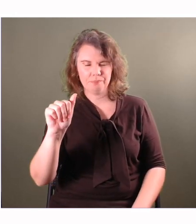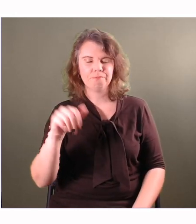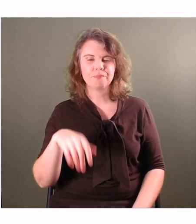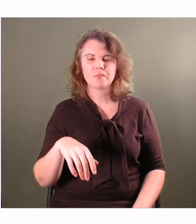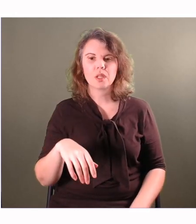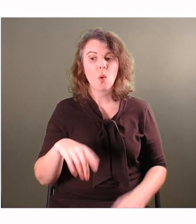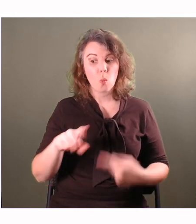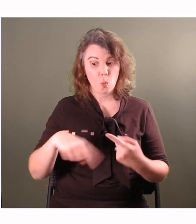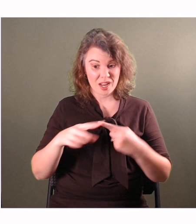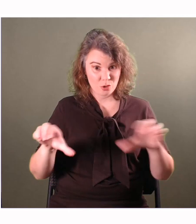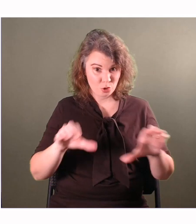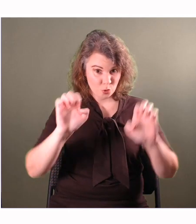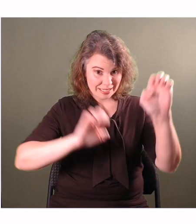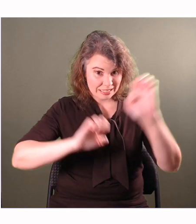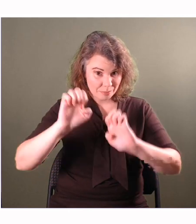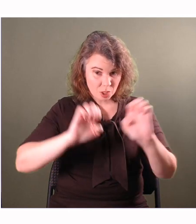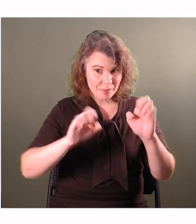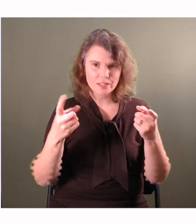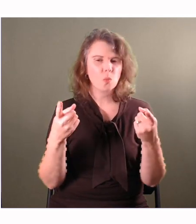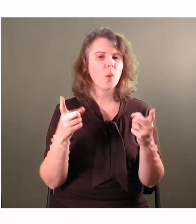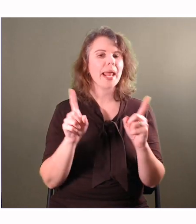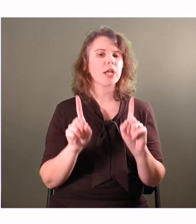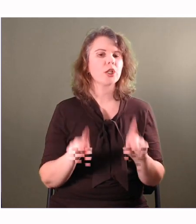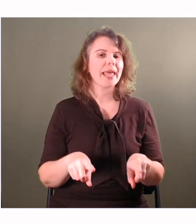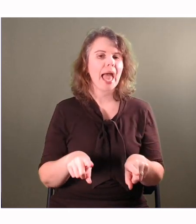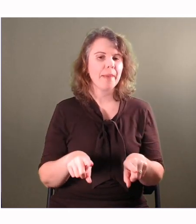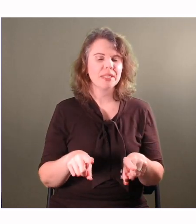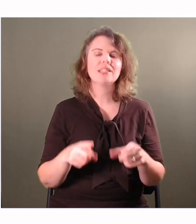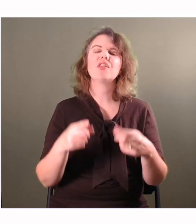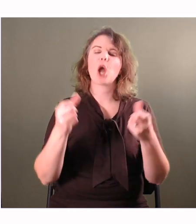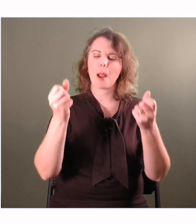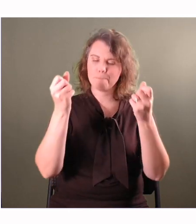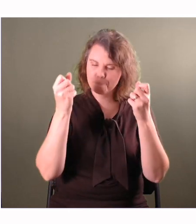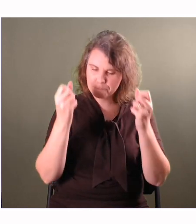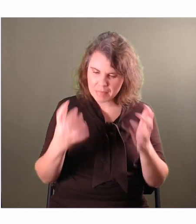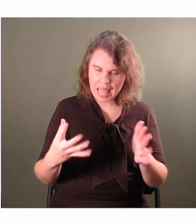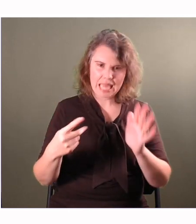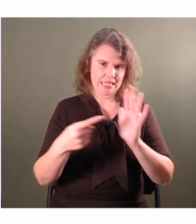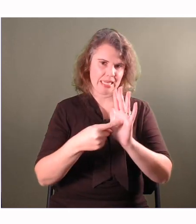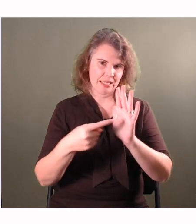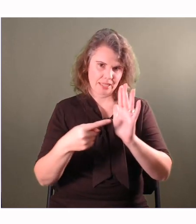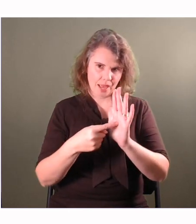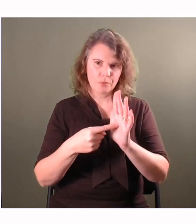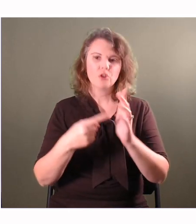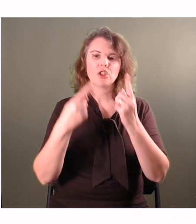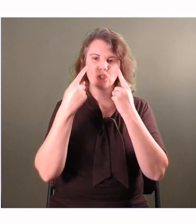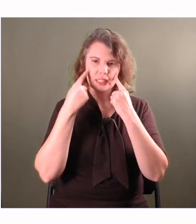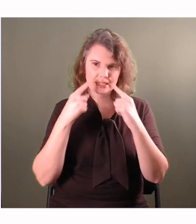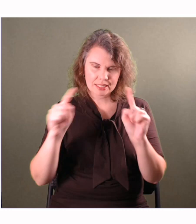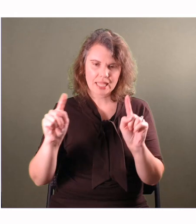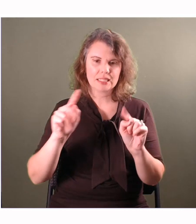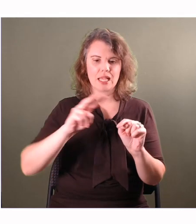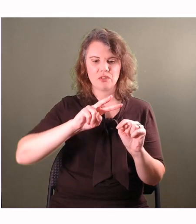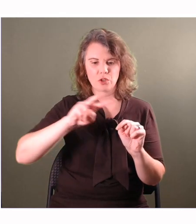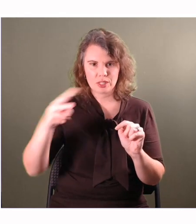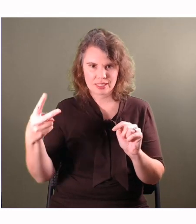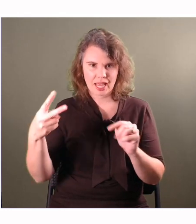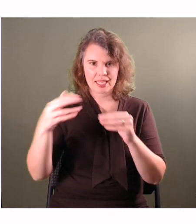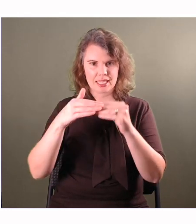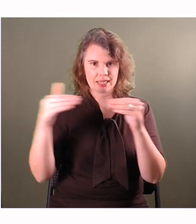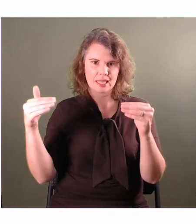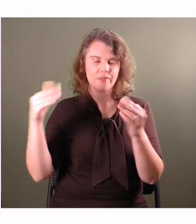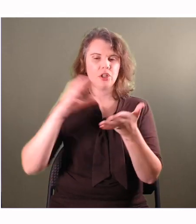happens when you actually do experiments like this? Well, there are many examples of experiments that have been done that show